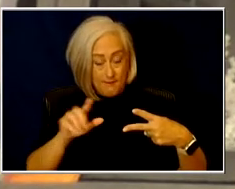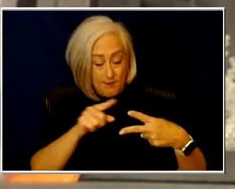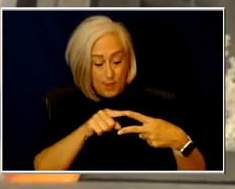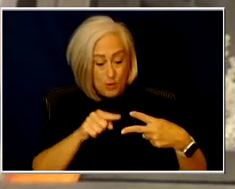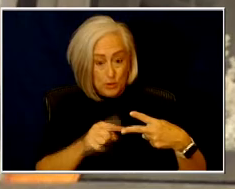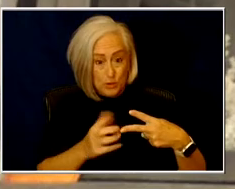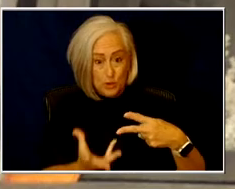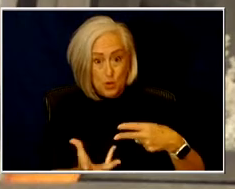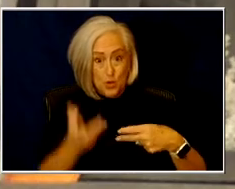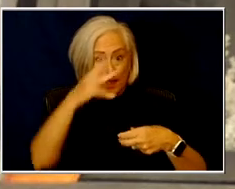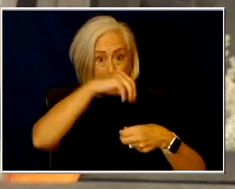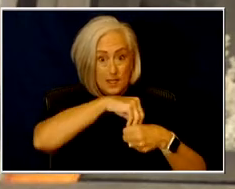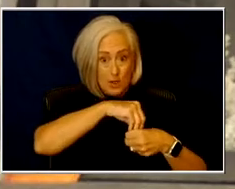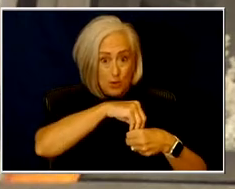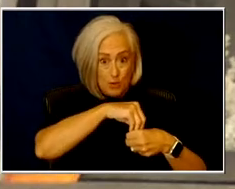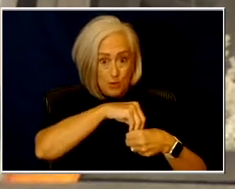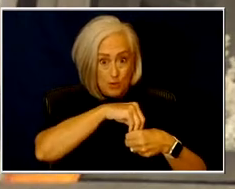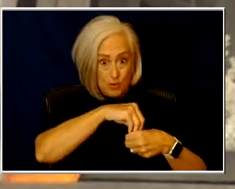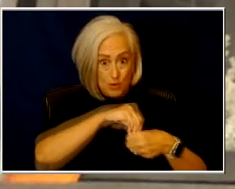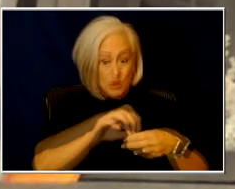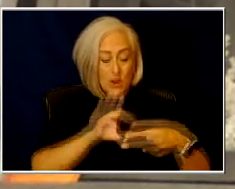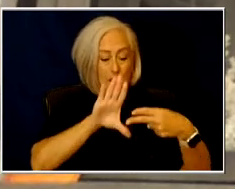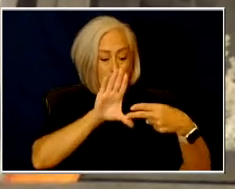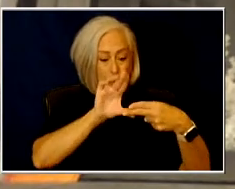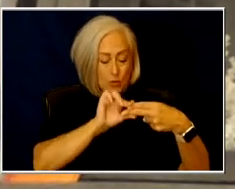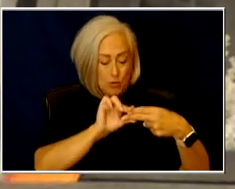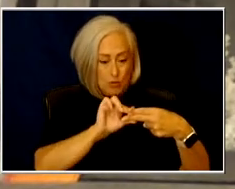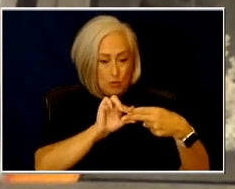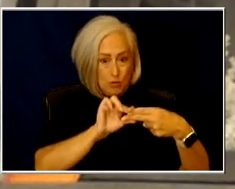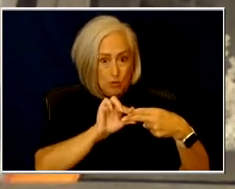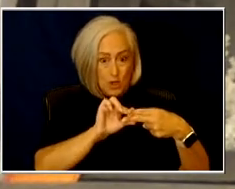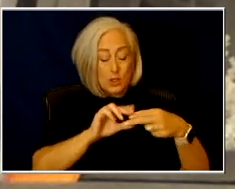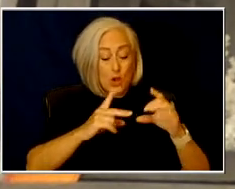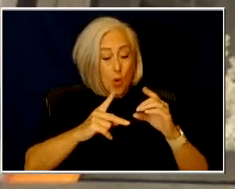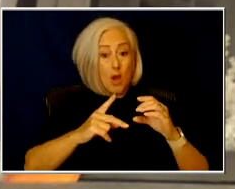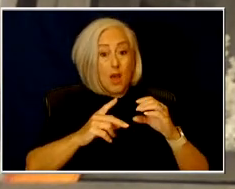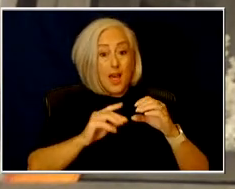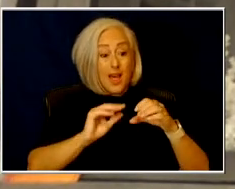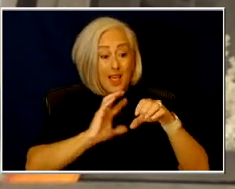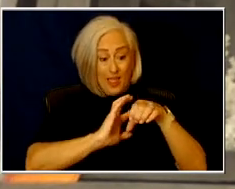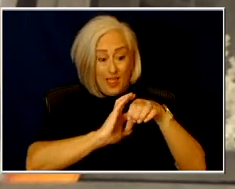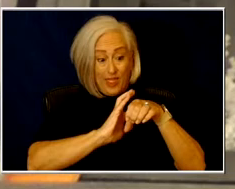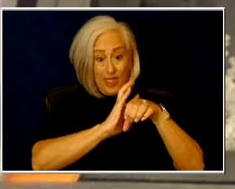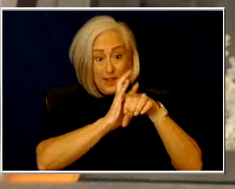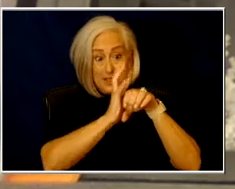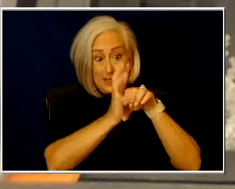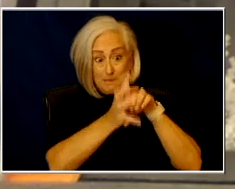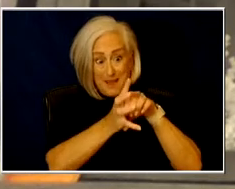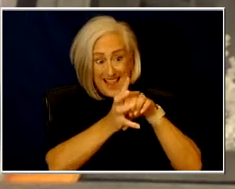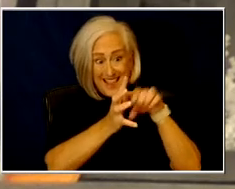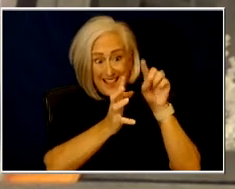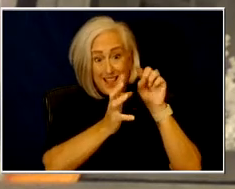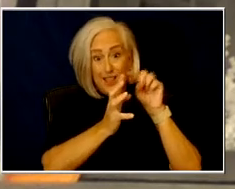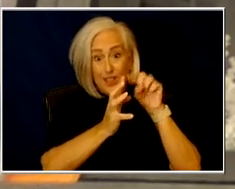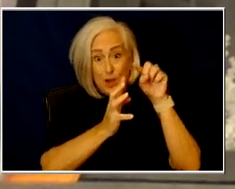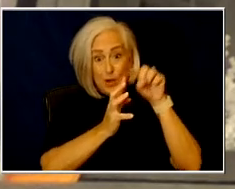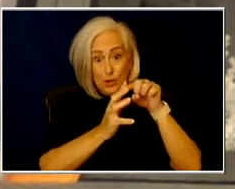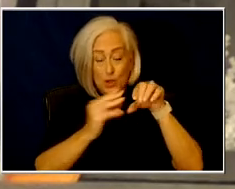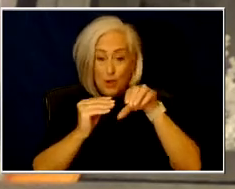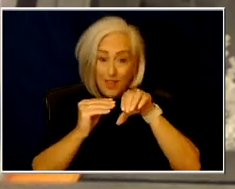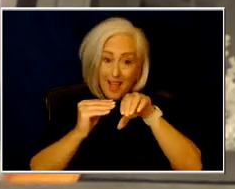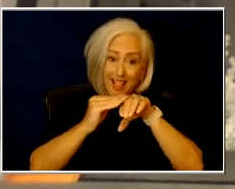receptor binding domain that portion of the spike that touches a human cell and allows it to infect the cell